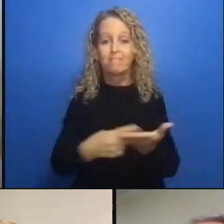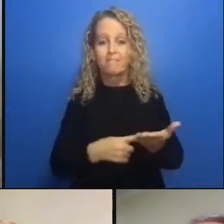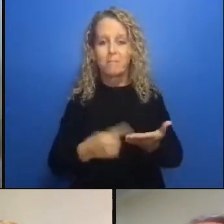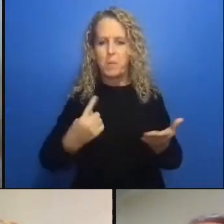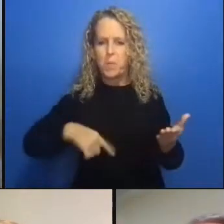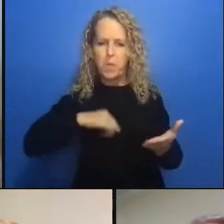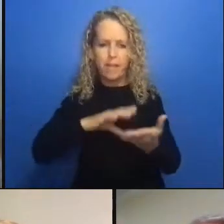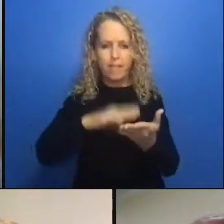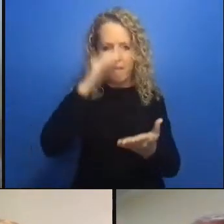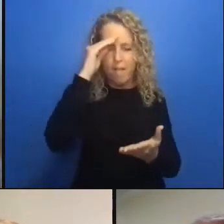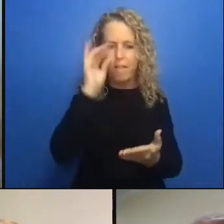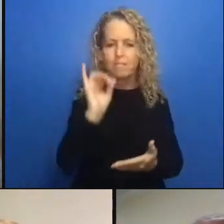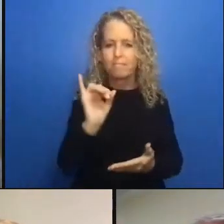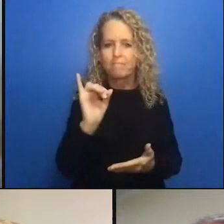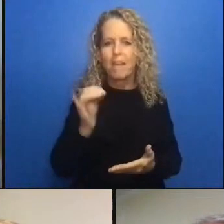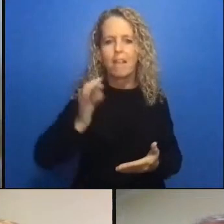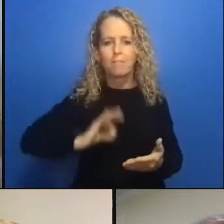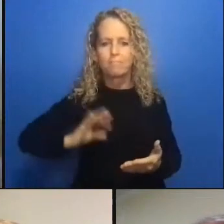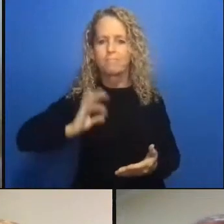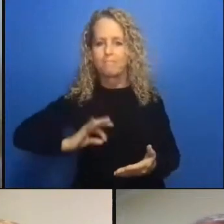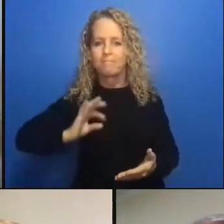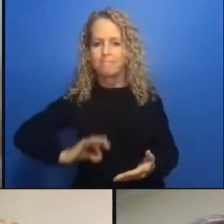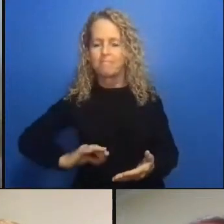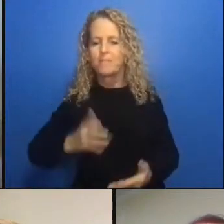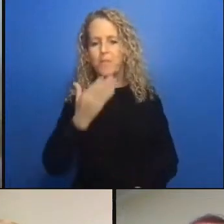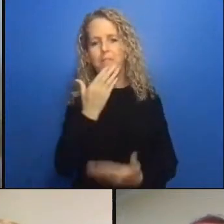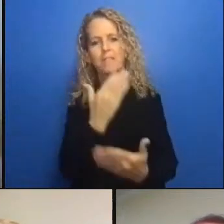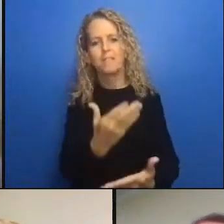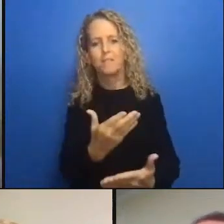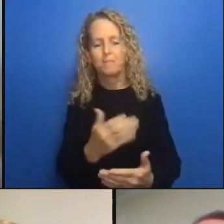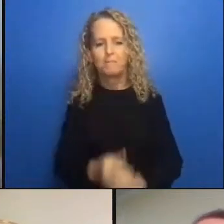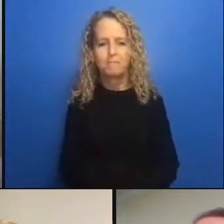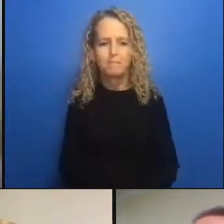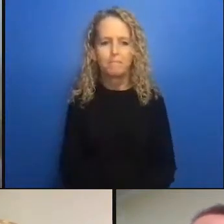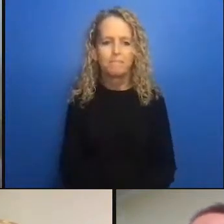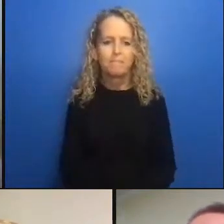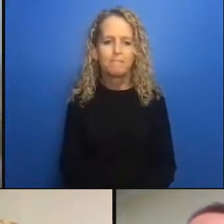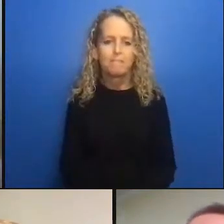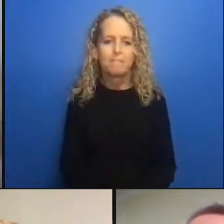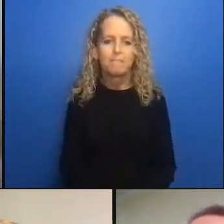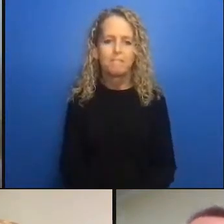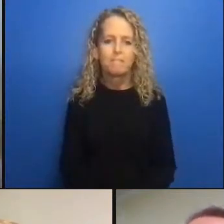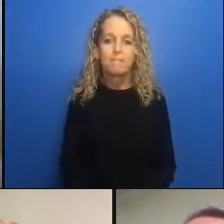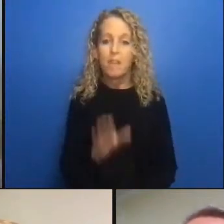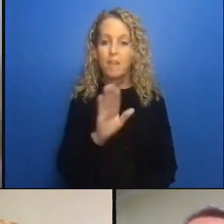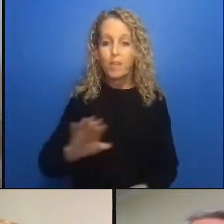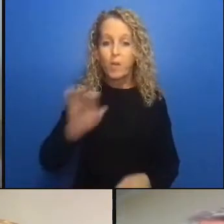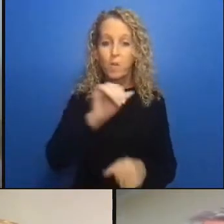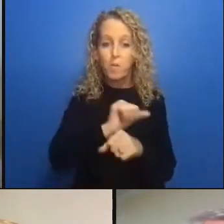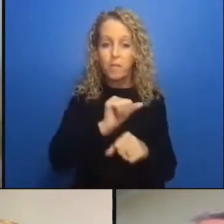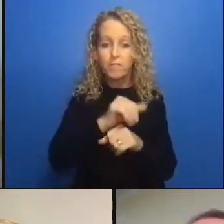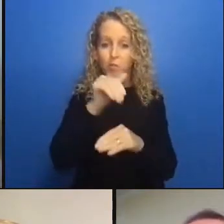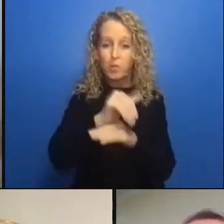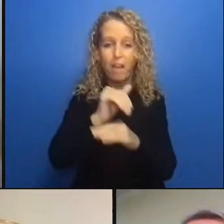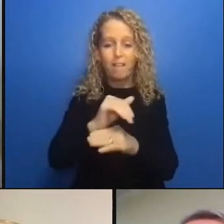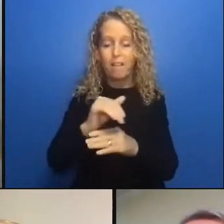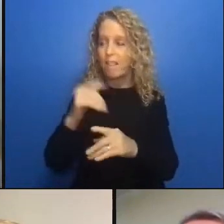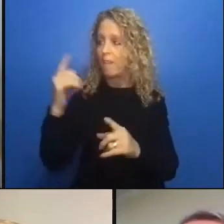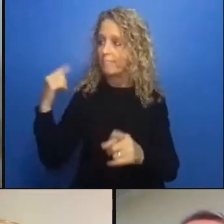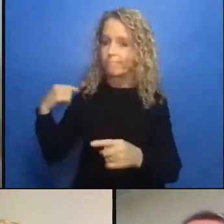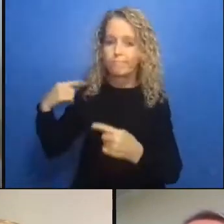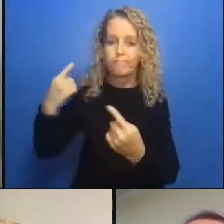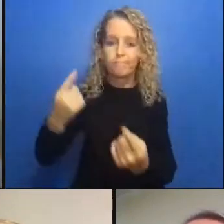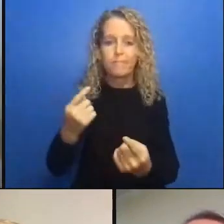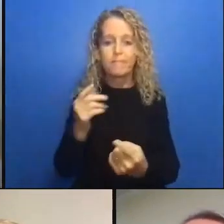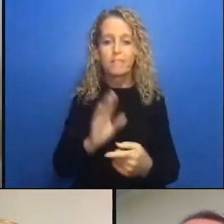this. We've all learned a lot. So thank you. Thank you very, very much for all the work that you've done in this, not just tonight, but for everything that you've brought in terms of your